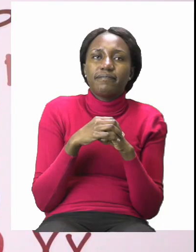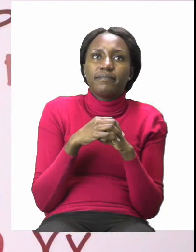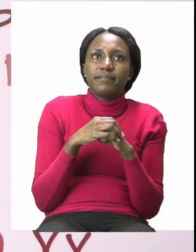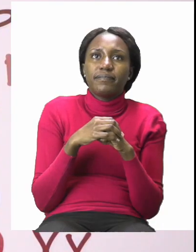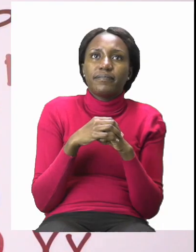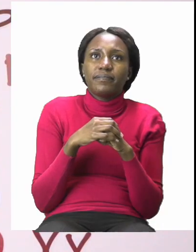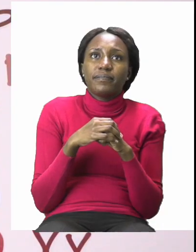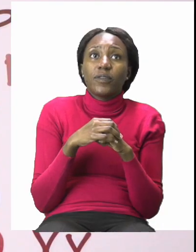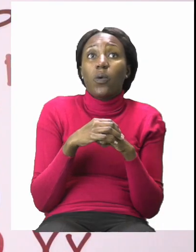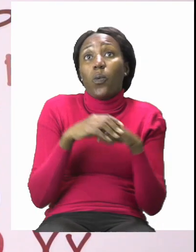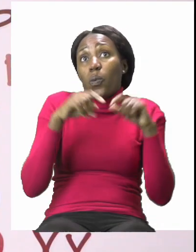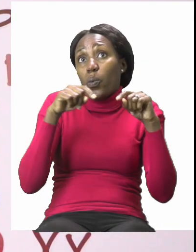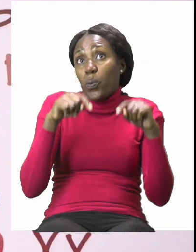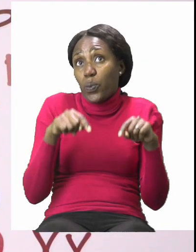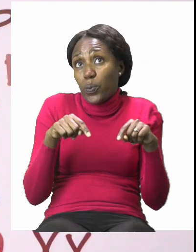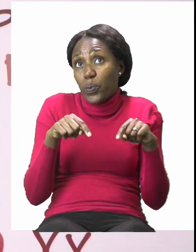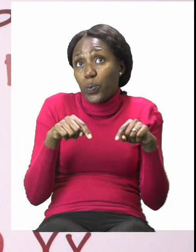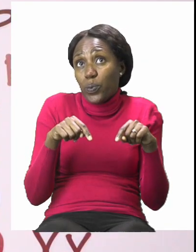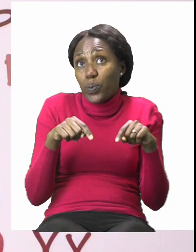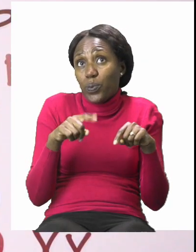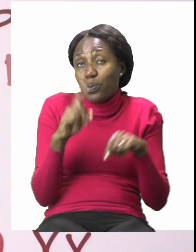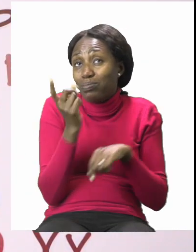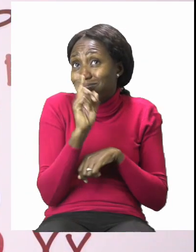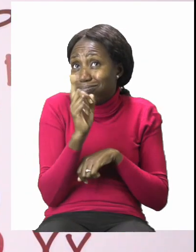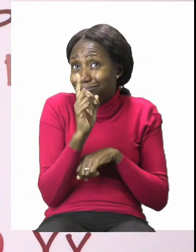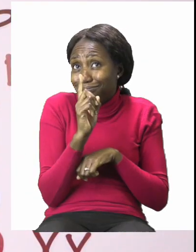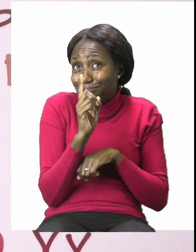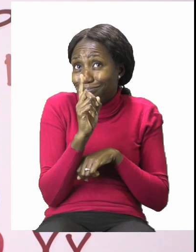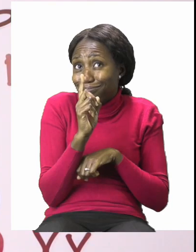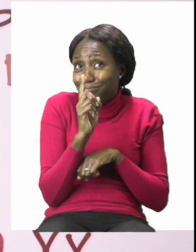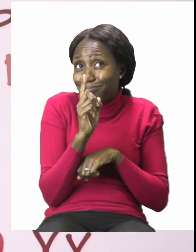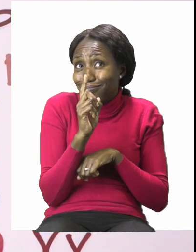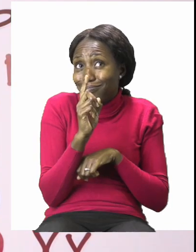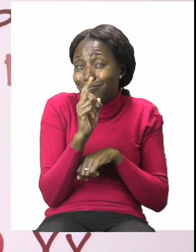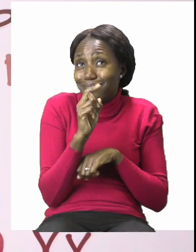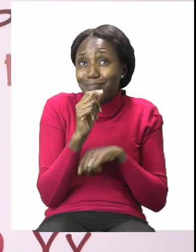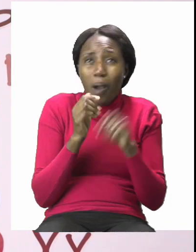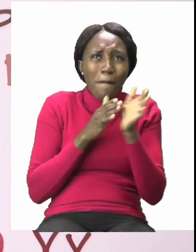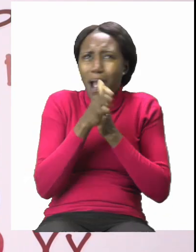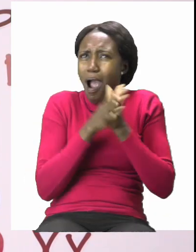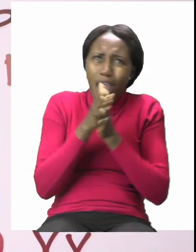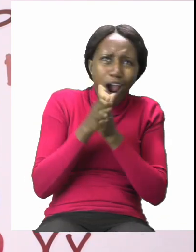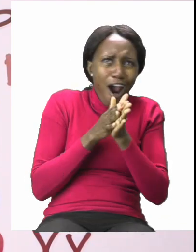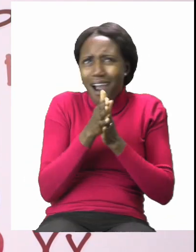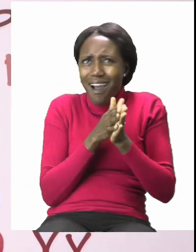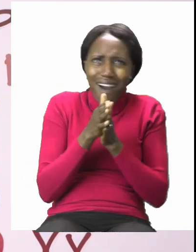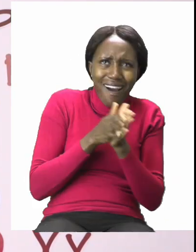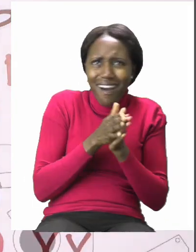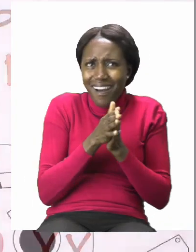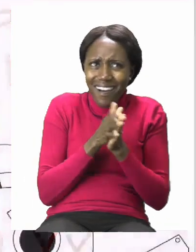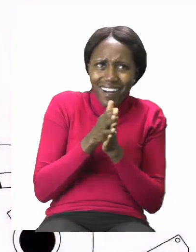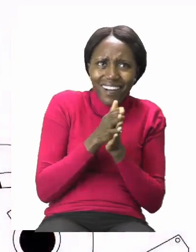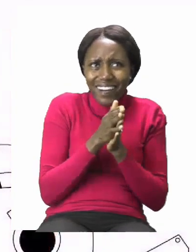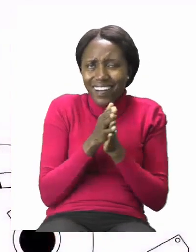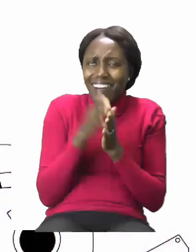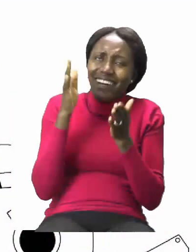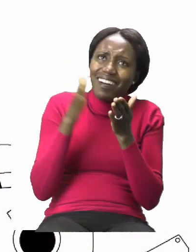Now, boys and girls, we are going to start our lesson by doing something so exciting. Let's start on